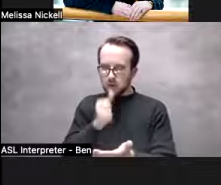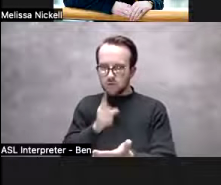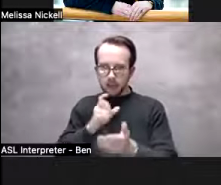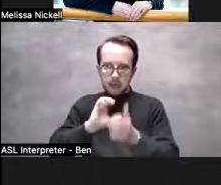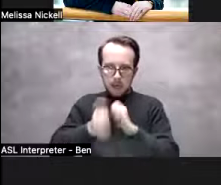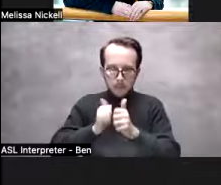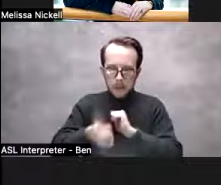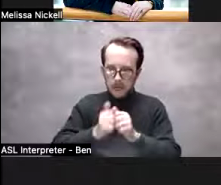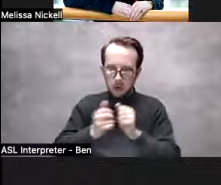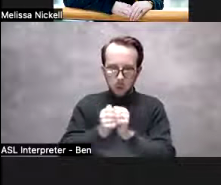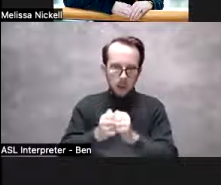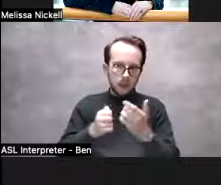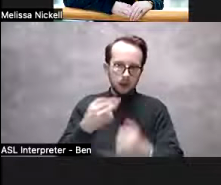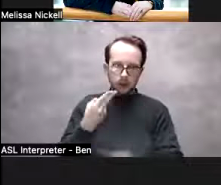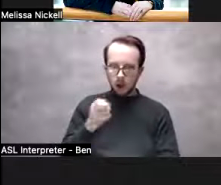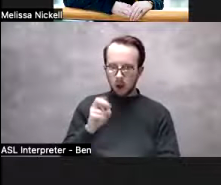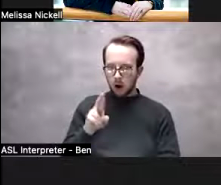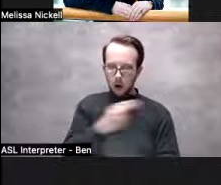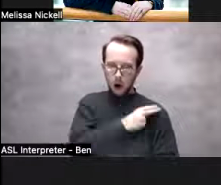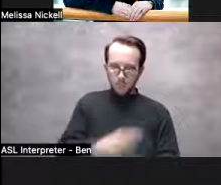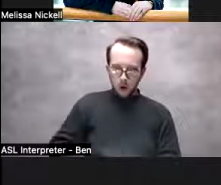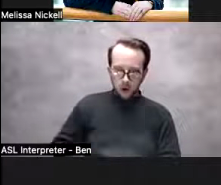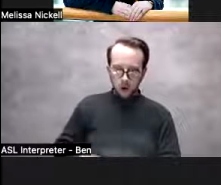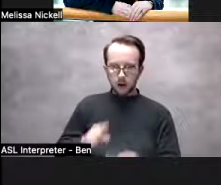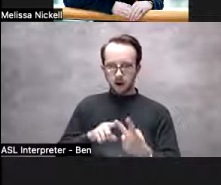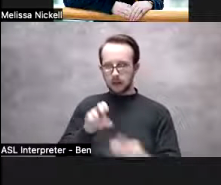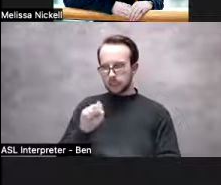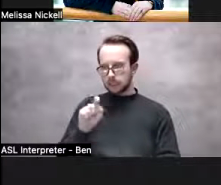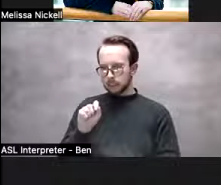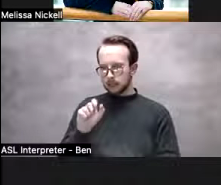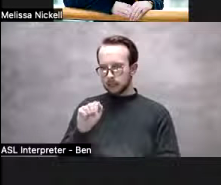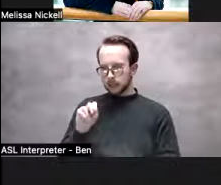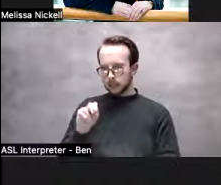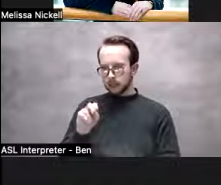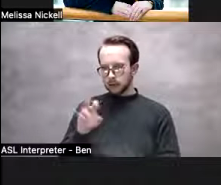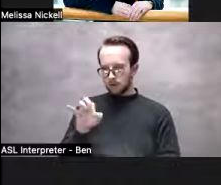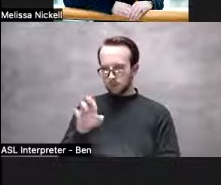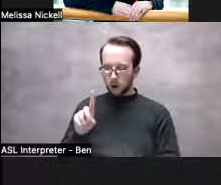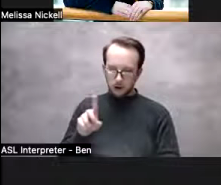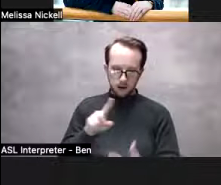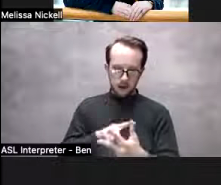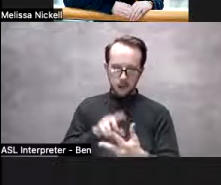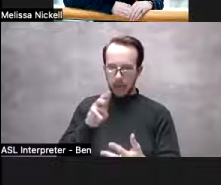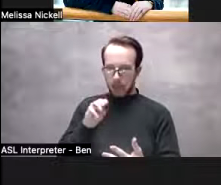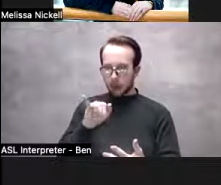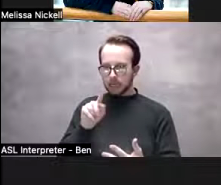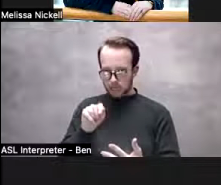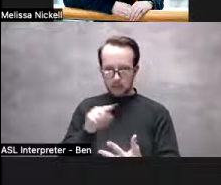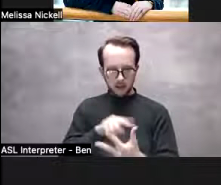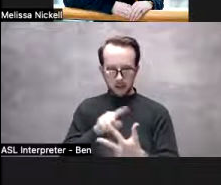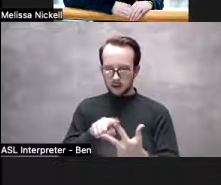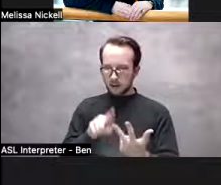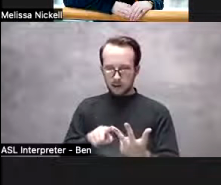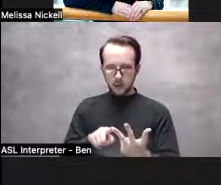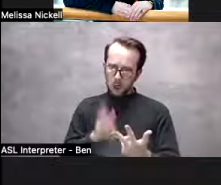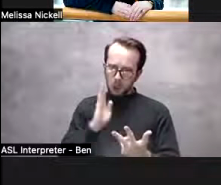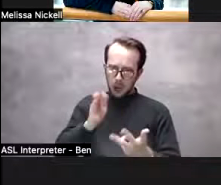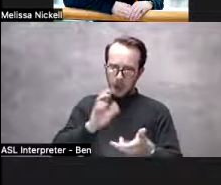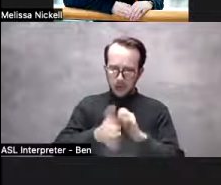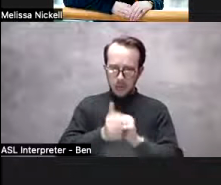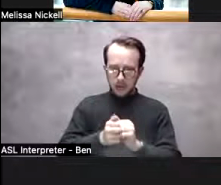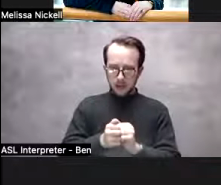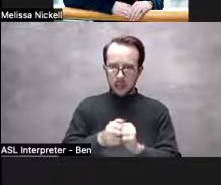the Harvards and Stanfords and MITs of the world, which you would be competing with some of these institutes with some of these other